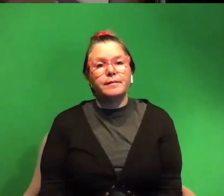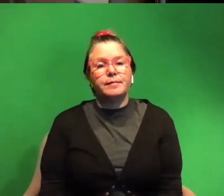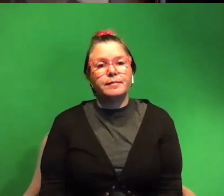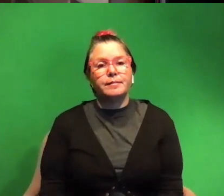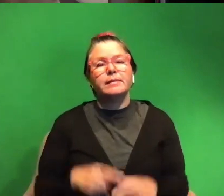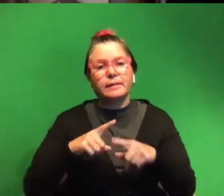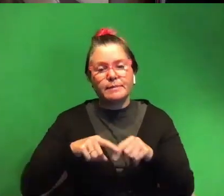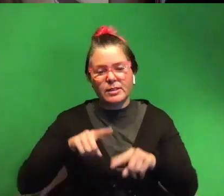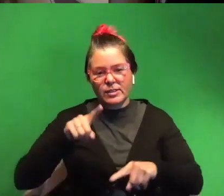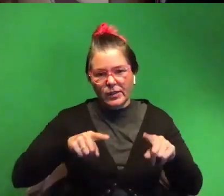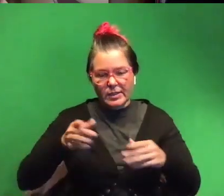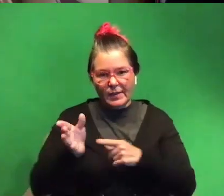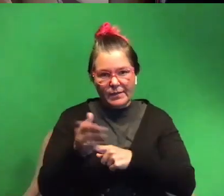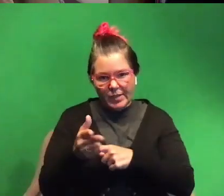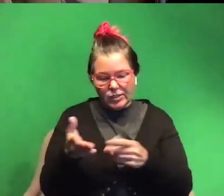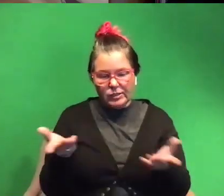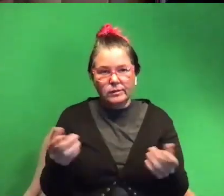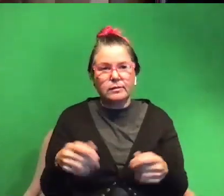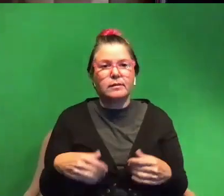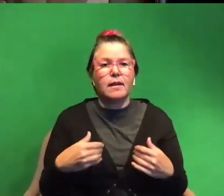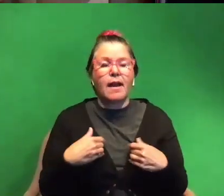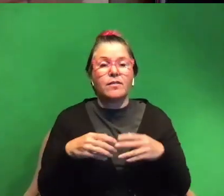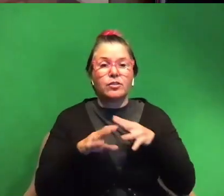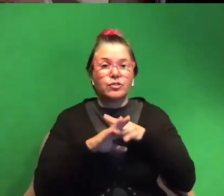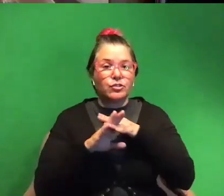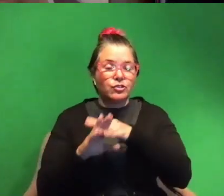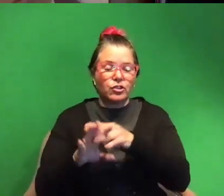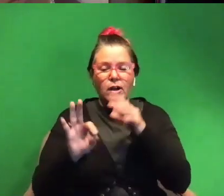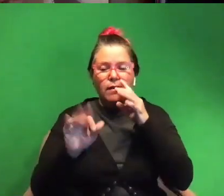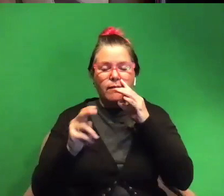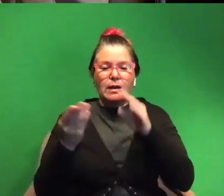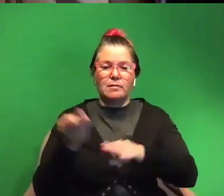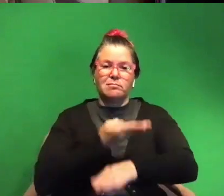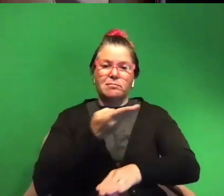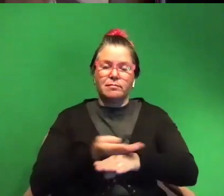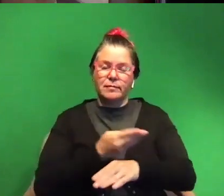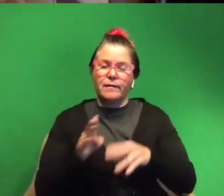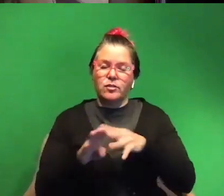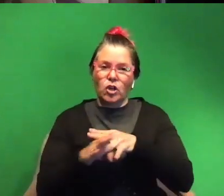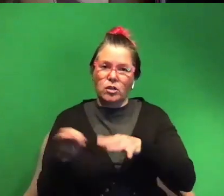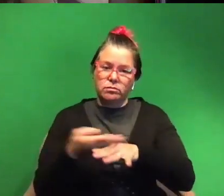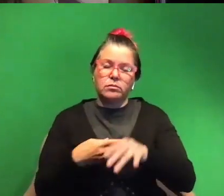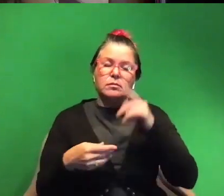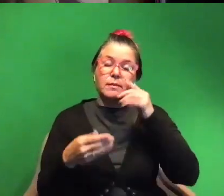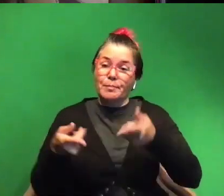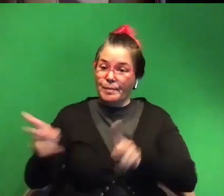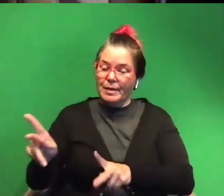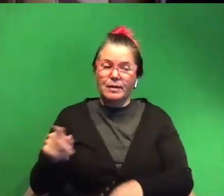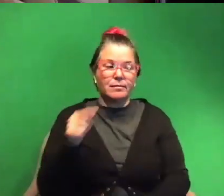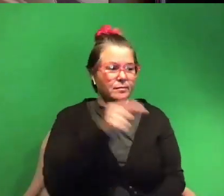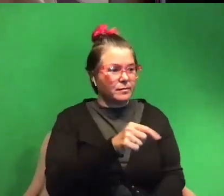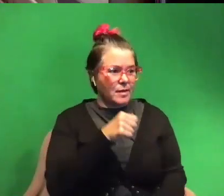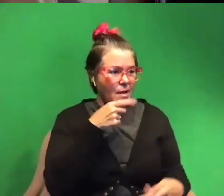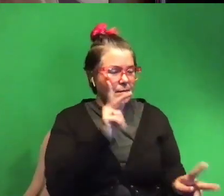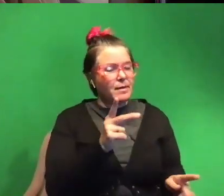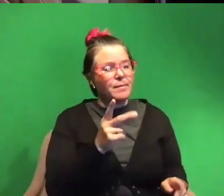the diversity of fish, for instance. So if you have somewhere where shark finning, for instance, is permitted, next to somewhere where shark finning is not permitted, you